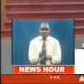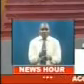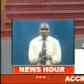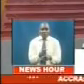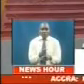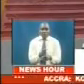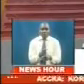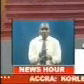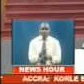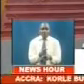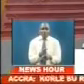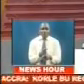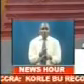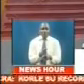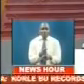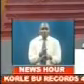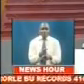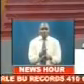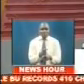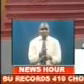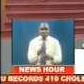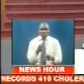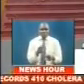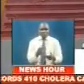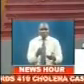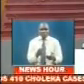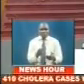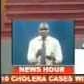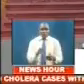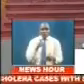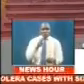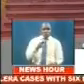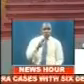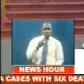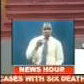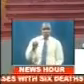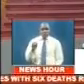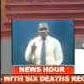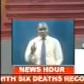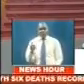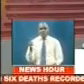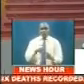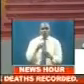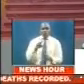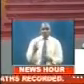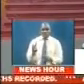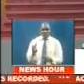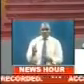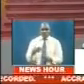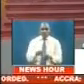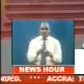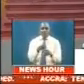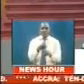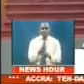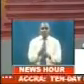from 2009 to 2012. In fact, before then, between 2001 to 2006, we were on the program. We exited,